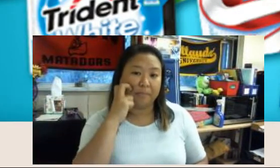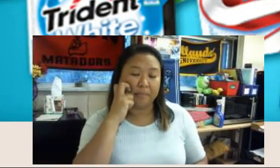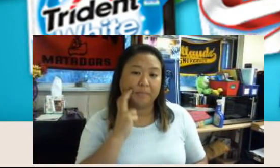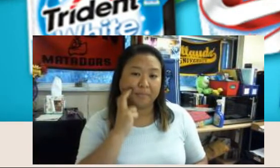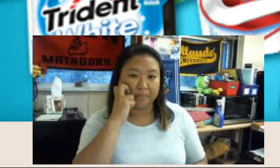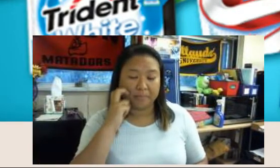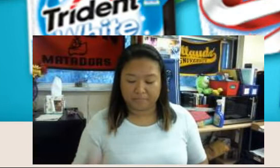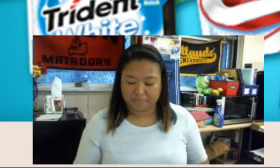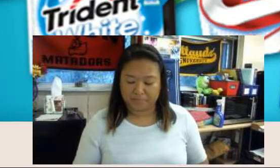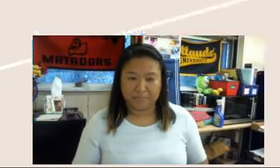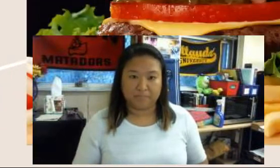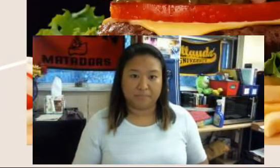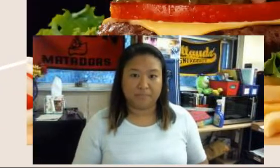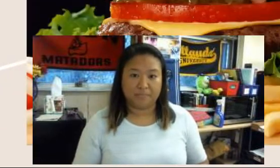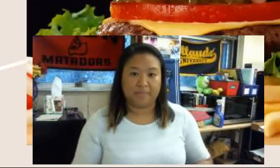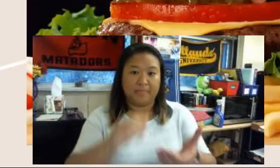gum.